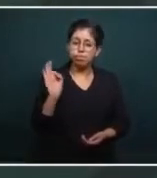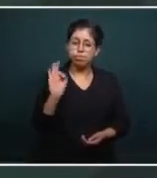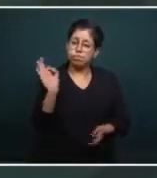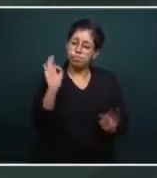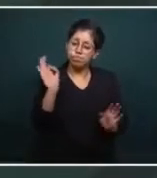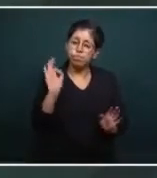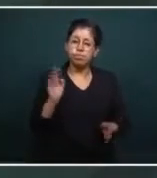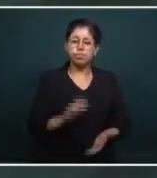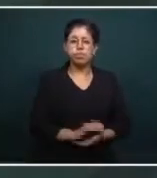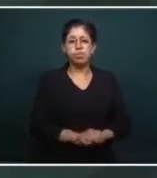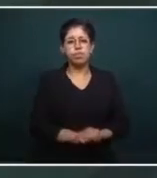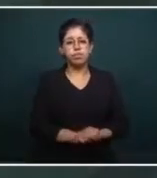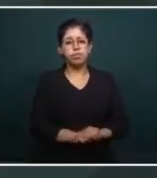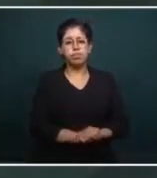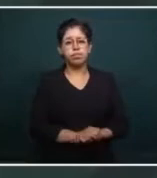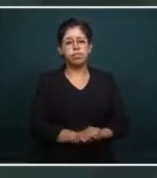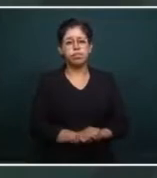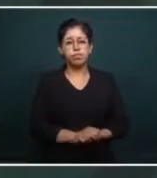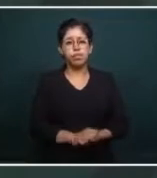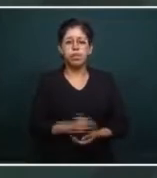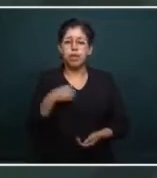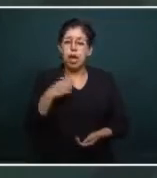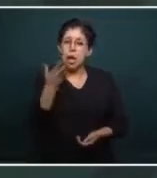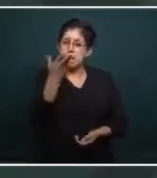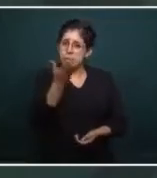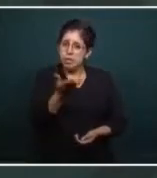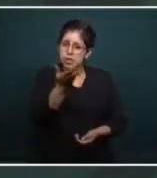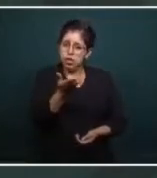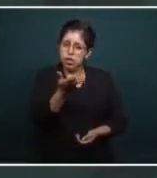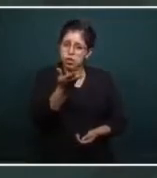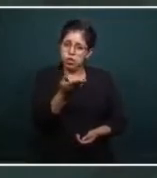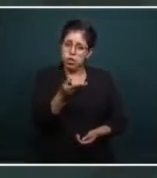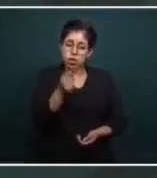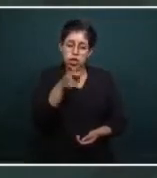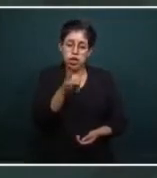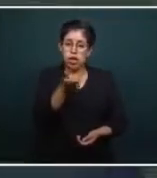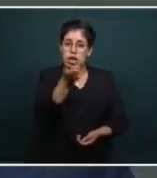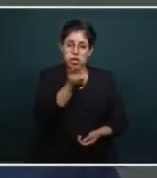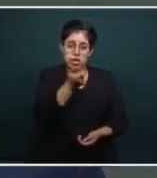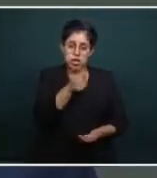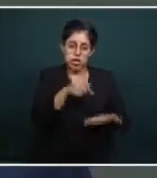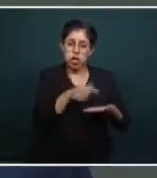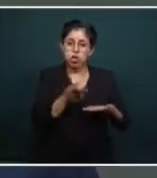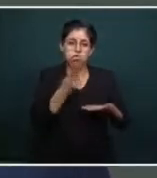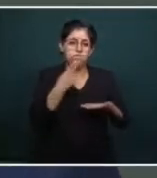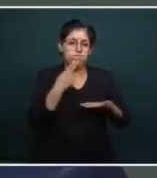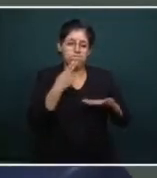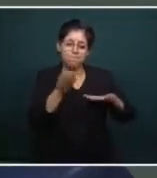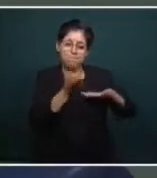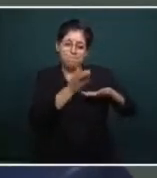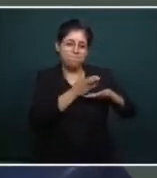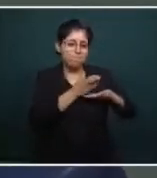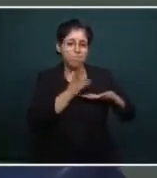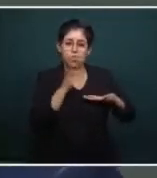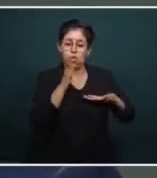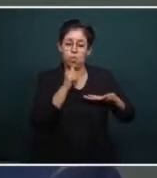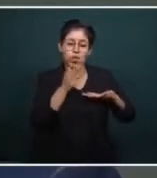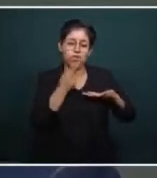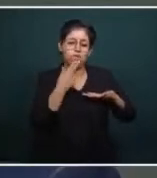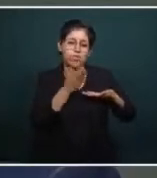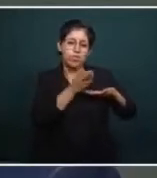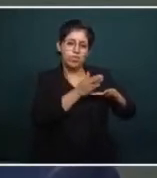probable se haya solicitado that it be la solicited, congelación de las this cuentas freezing of